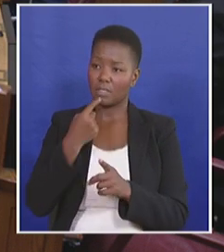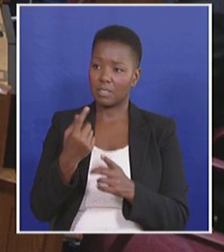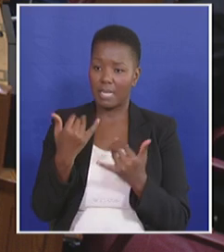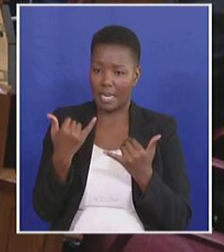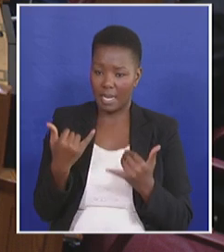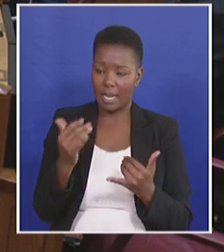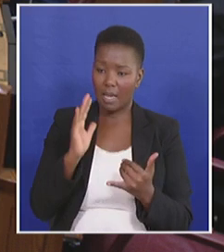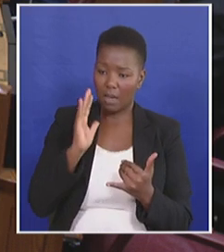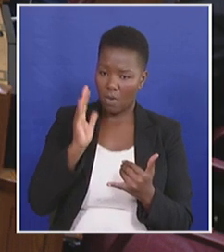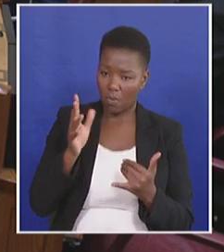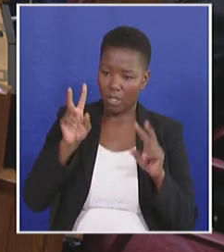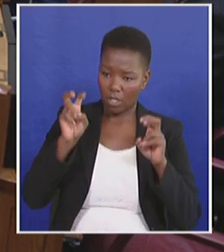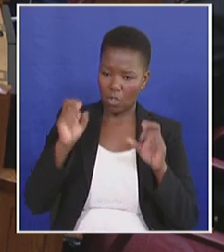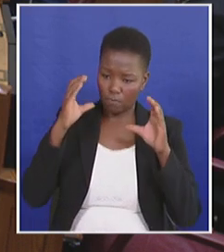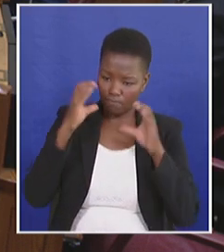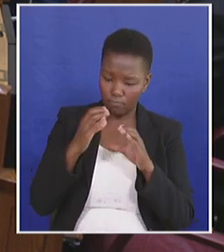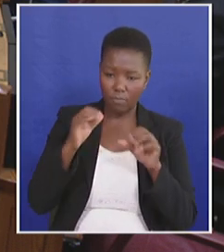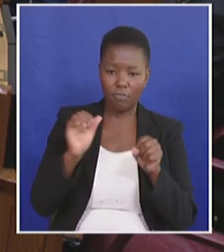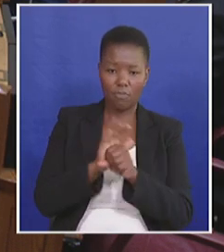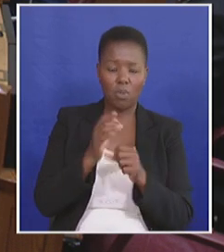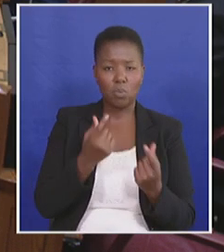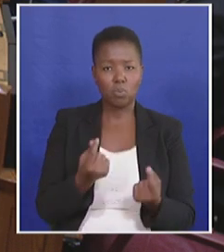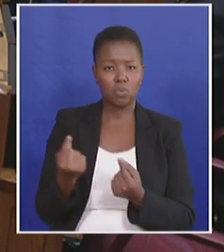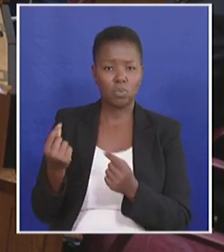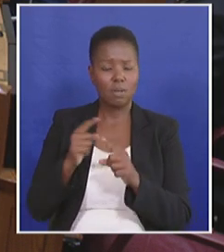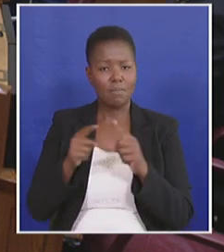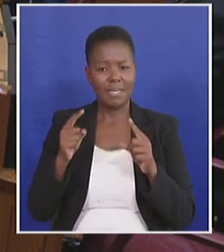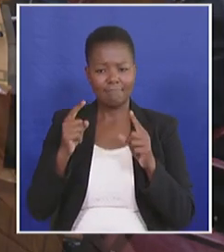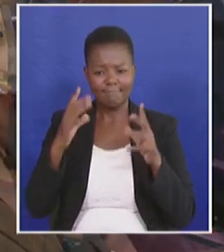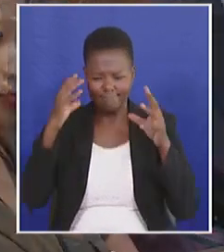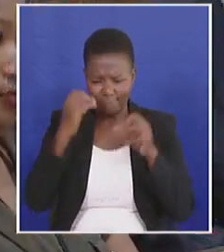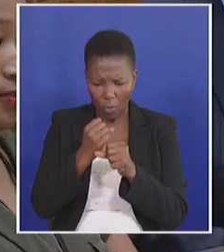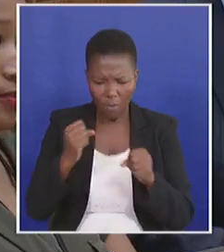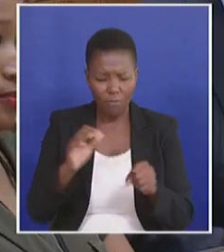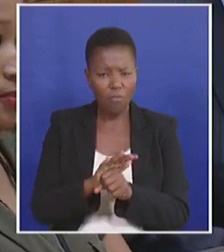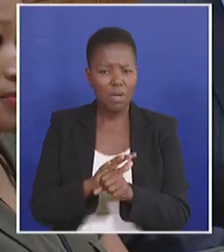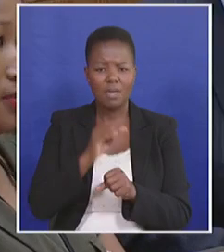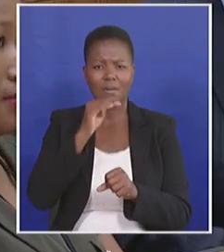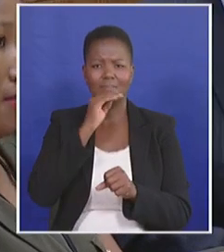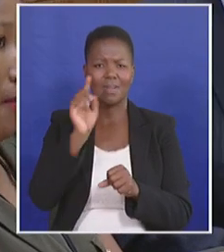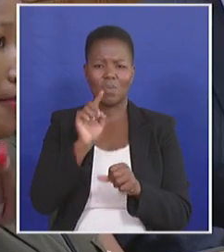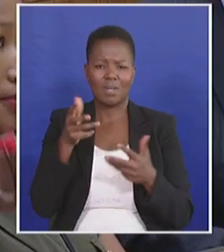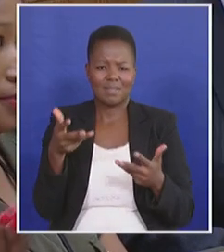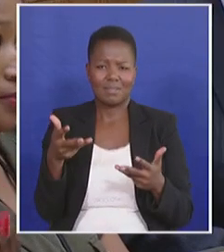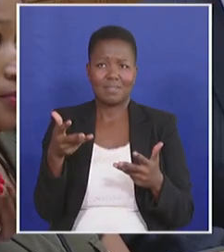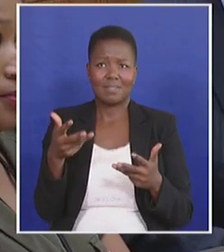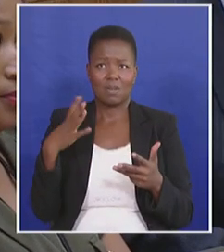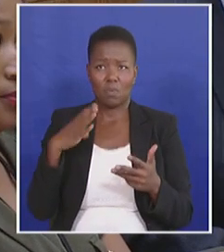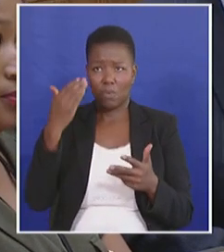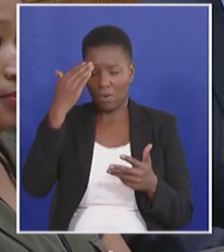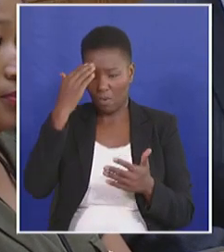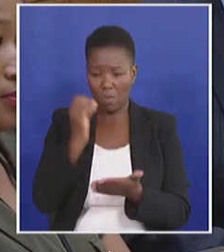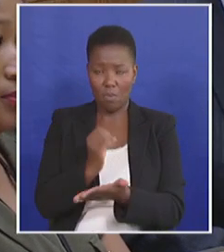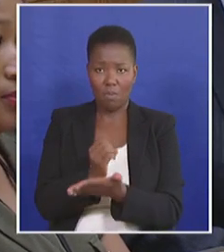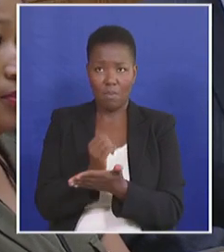dealing with the matter decisively, but decisively to me is like nothing. What is it that you are doing to make